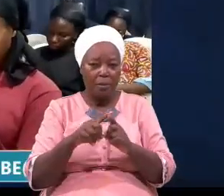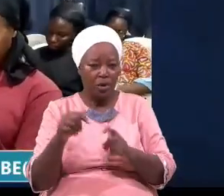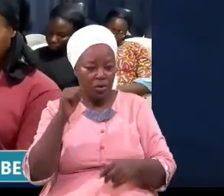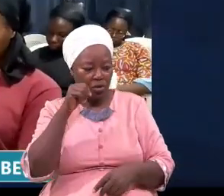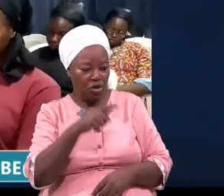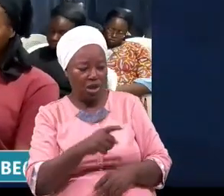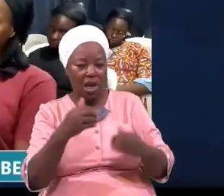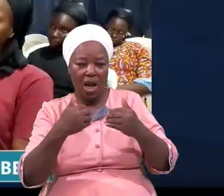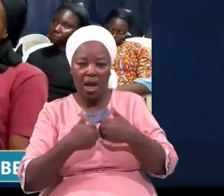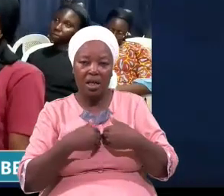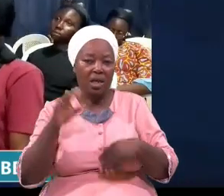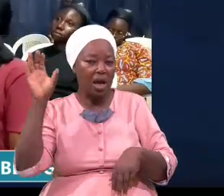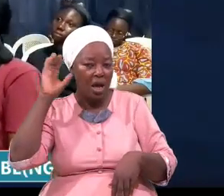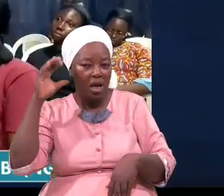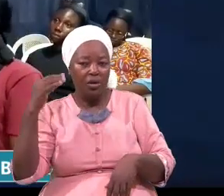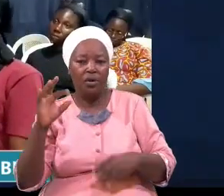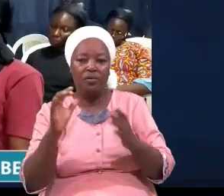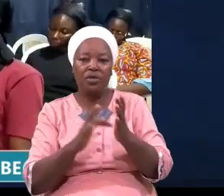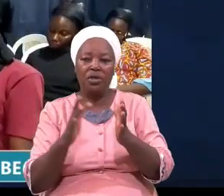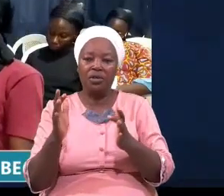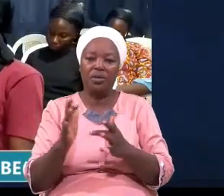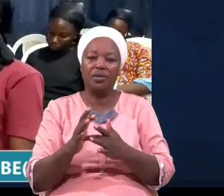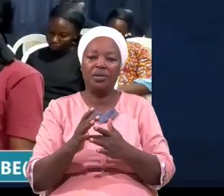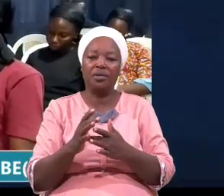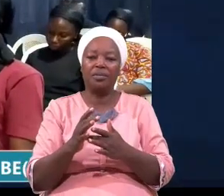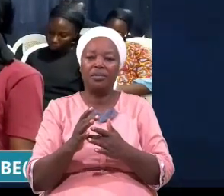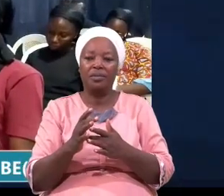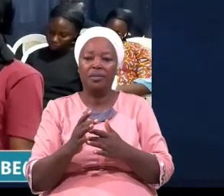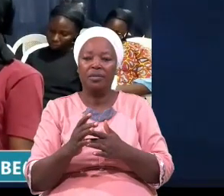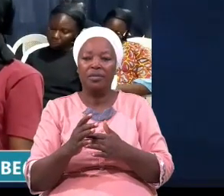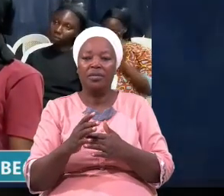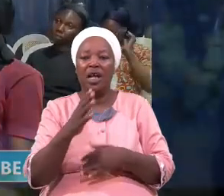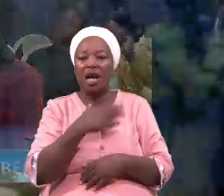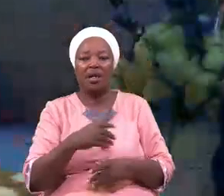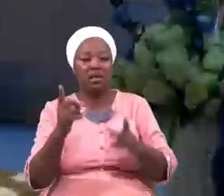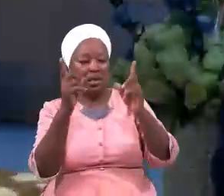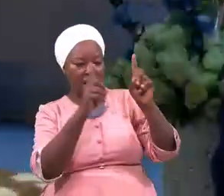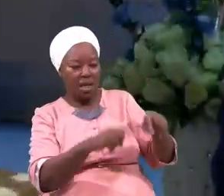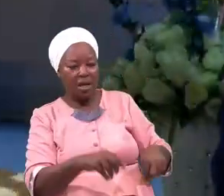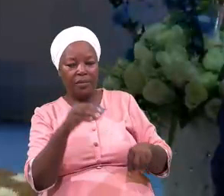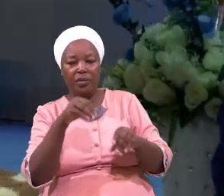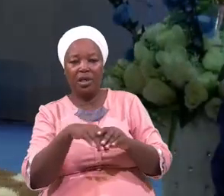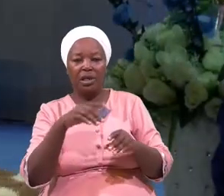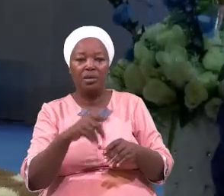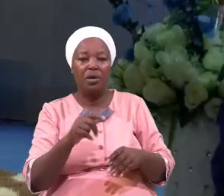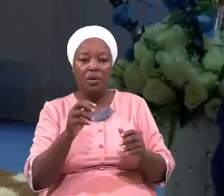had heard of Jesus and came in the press